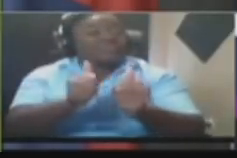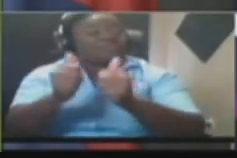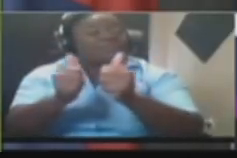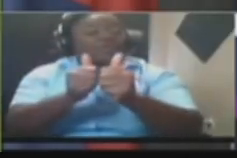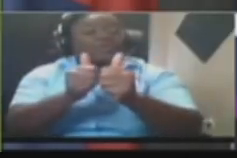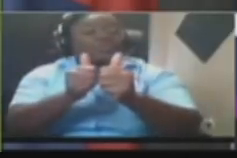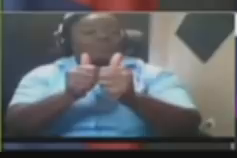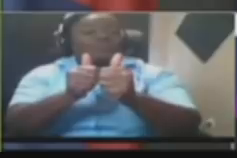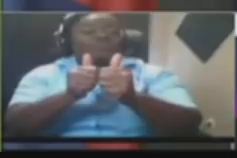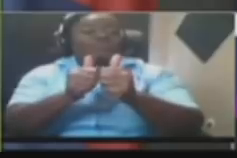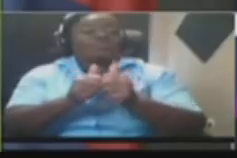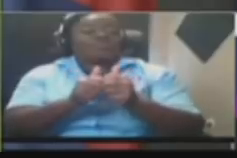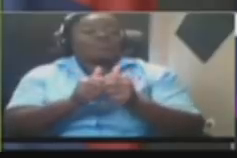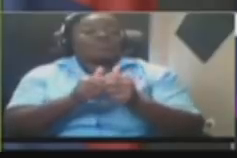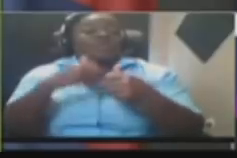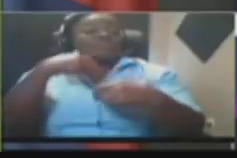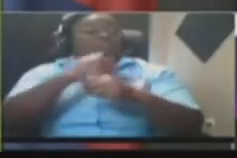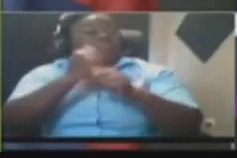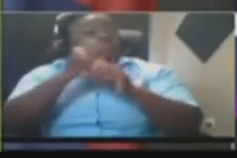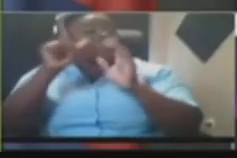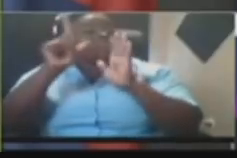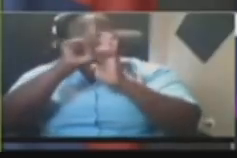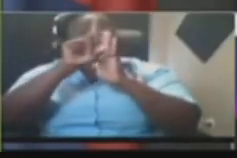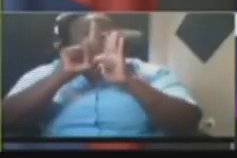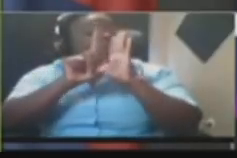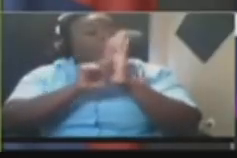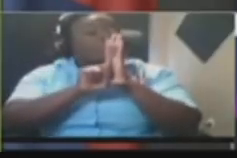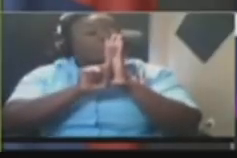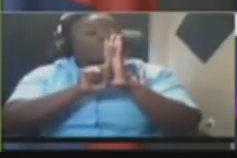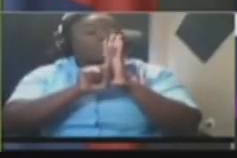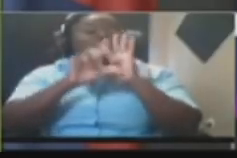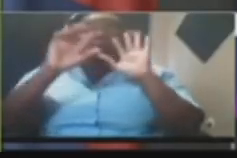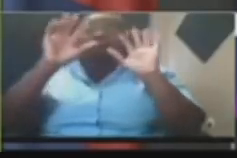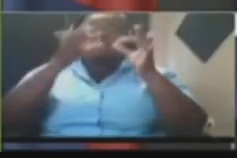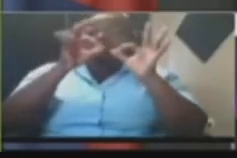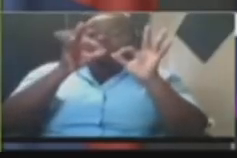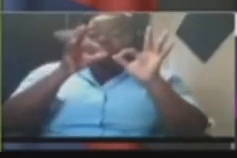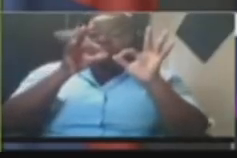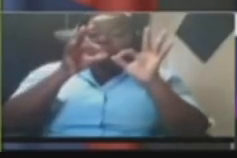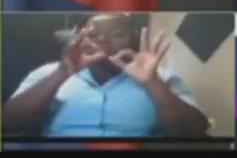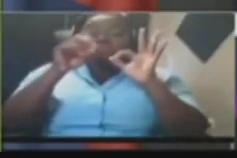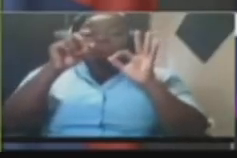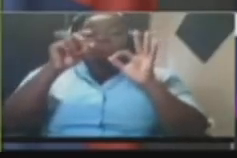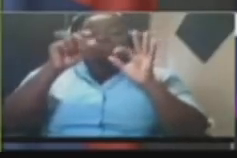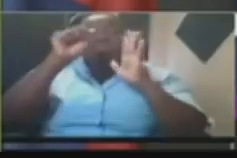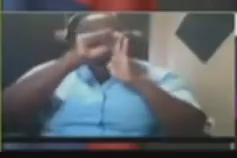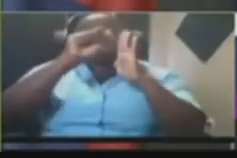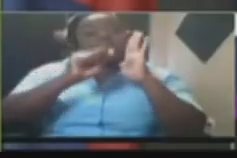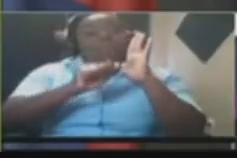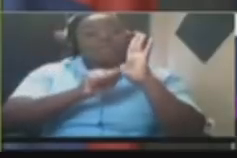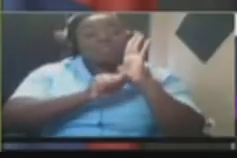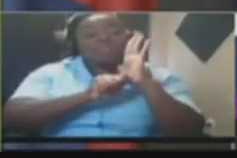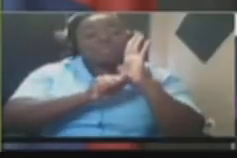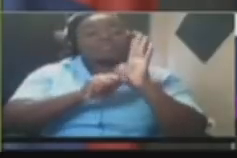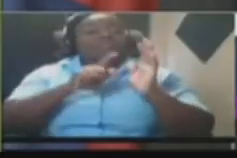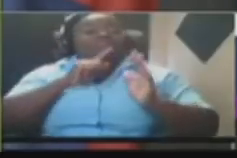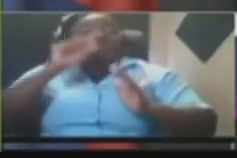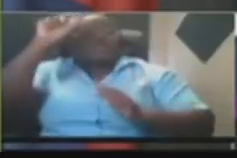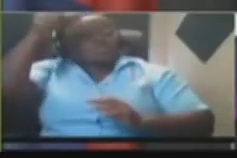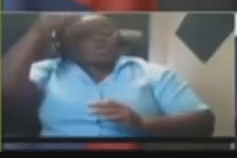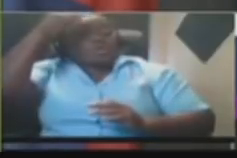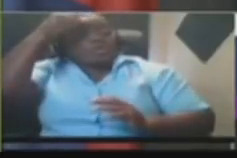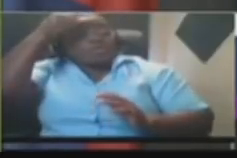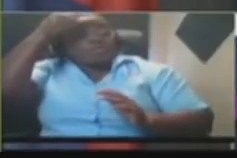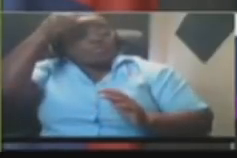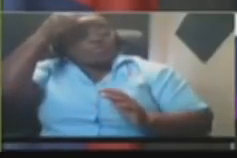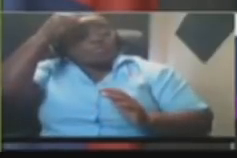made regulations and we have amended legislation along the way to ensure that the government's position is legal, because